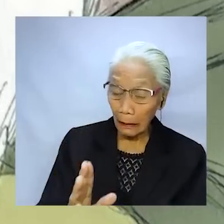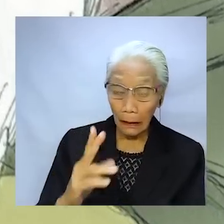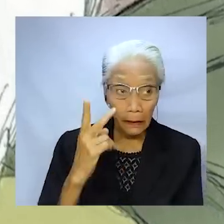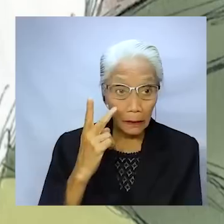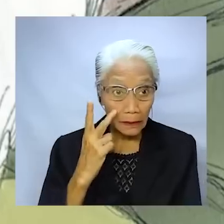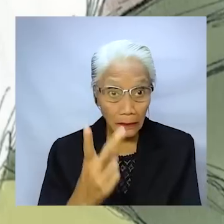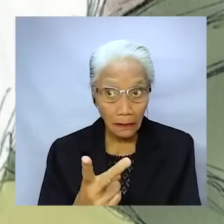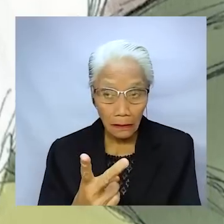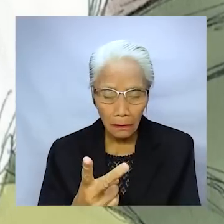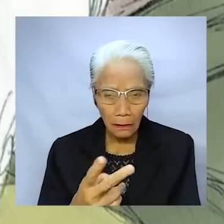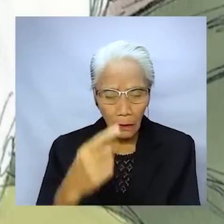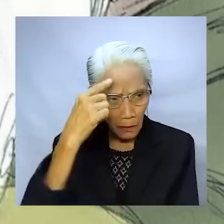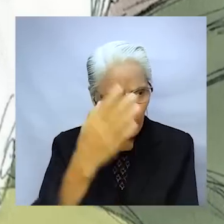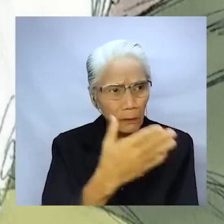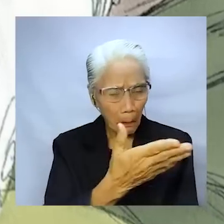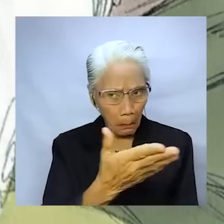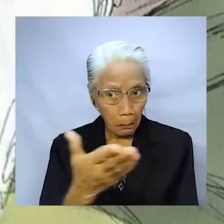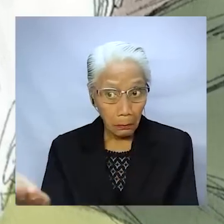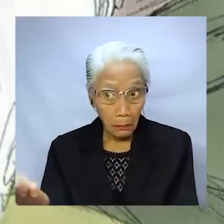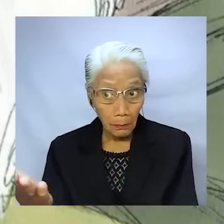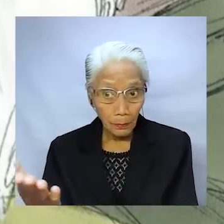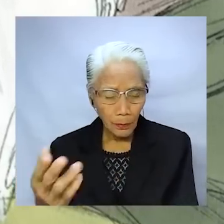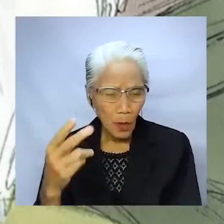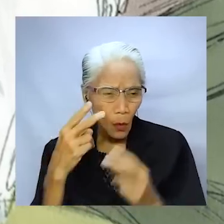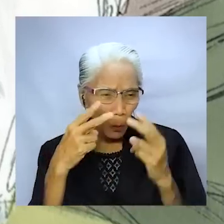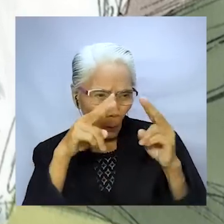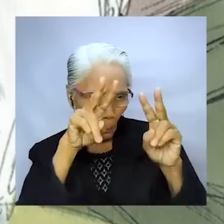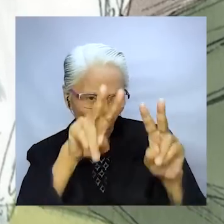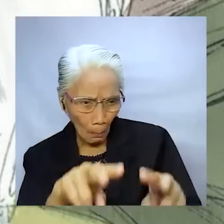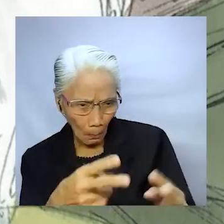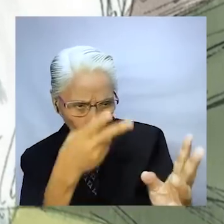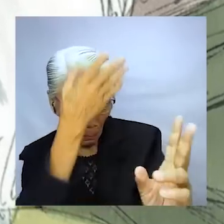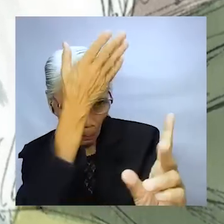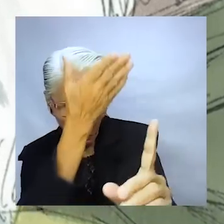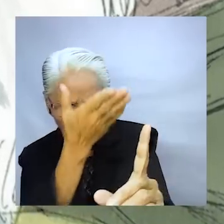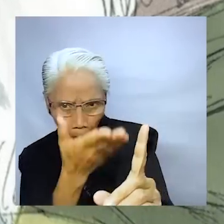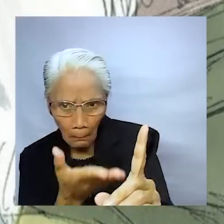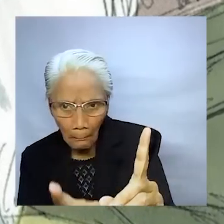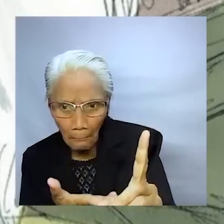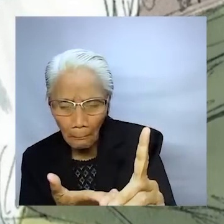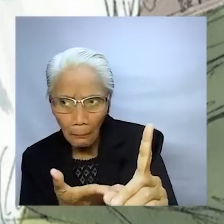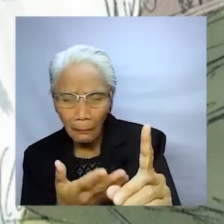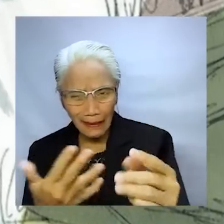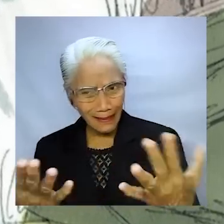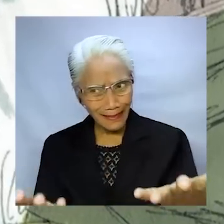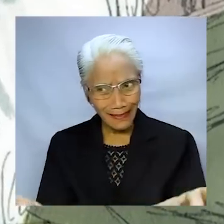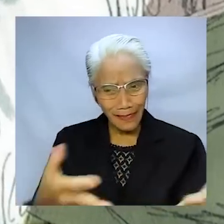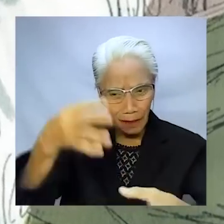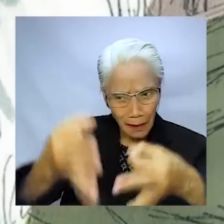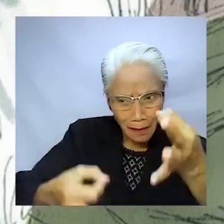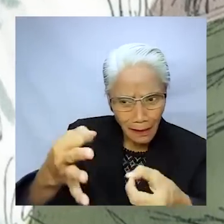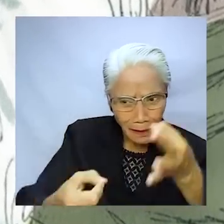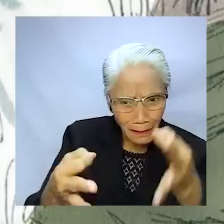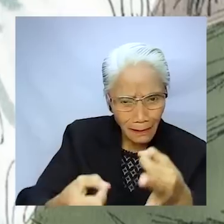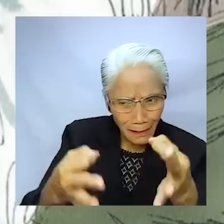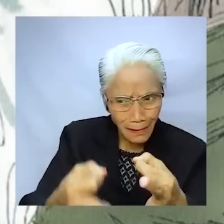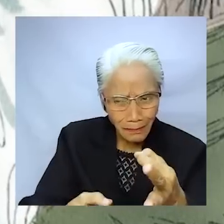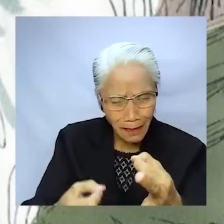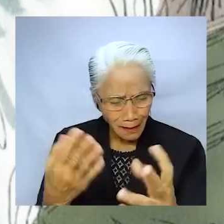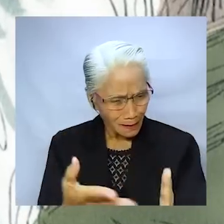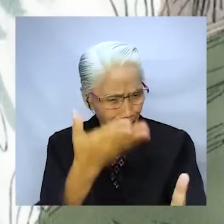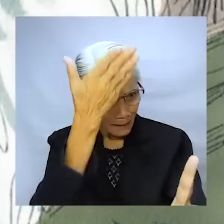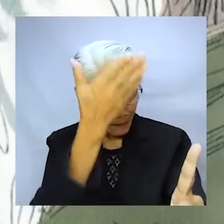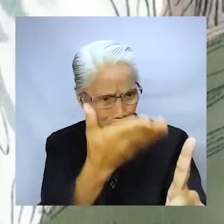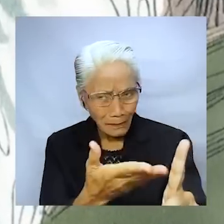For you look at the appearances and you judge by appearances, but God